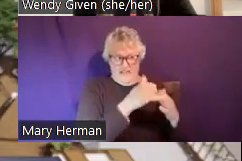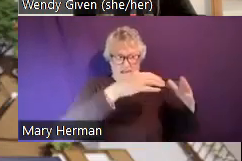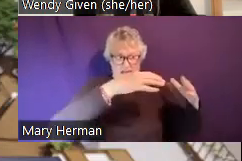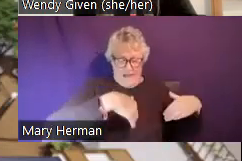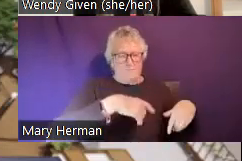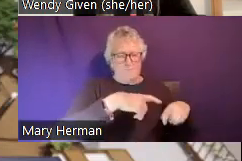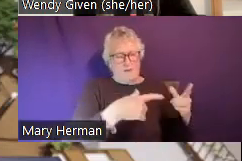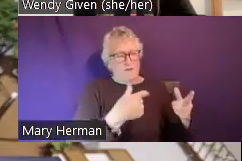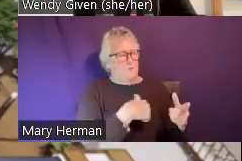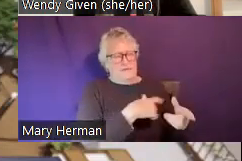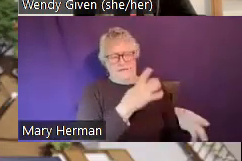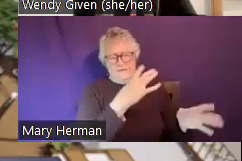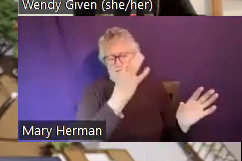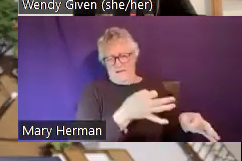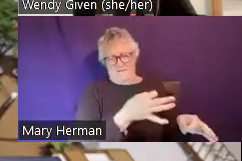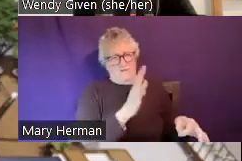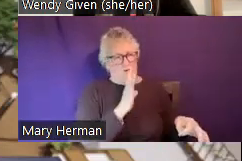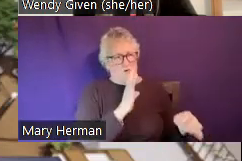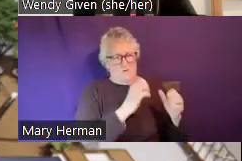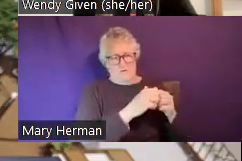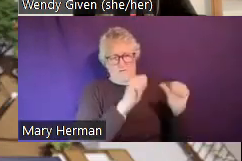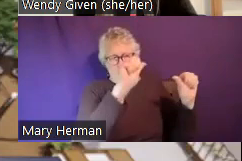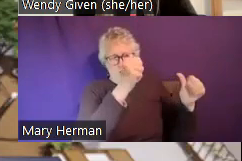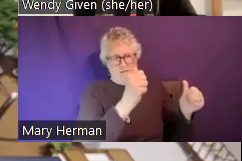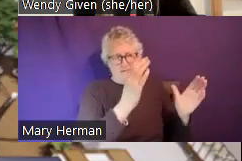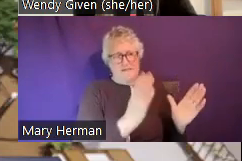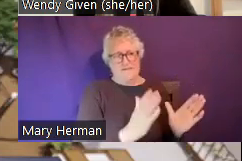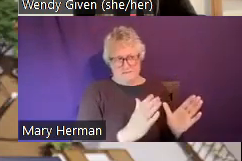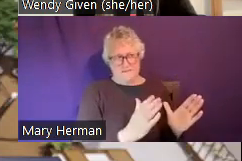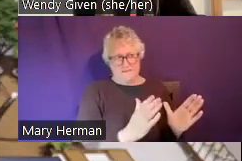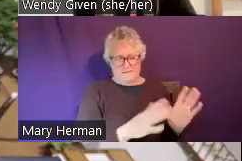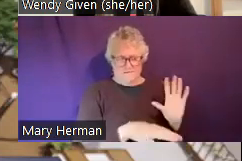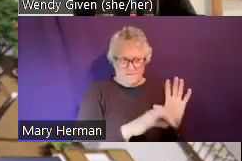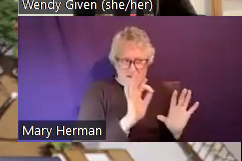talk to the architects and find out, you know, what they know.